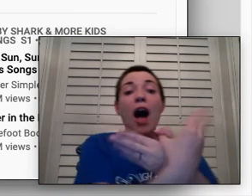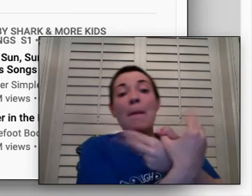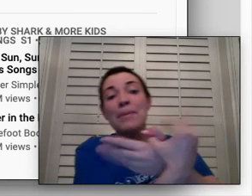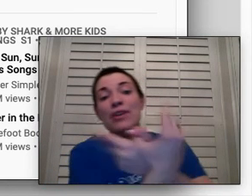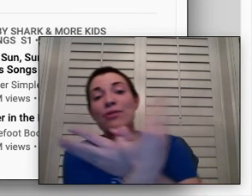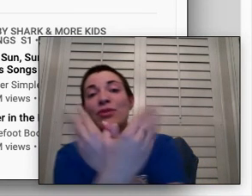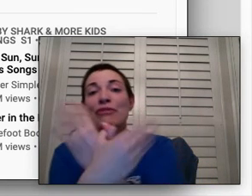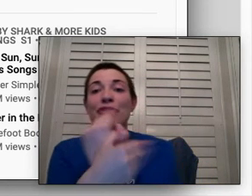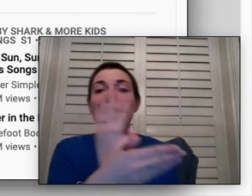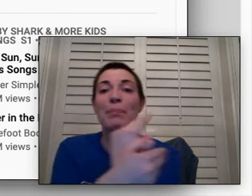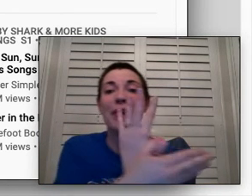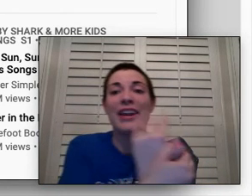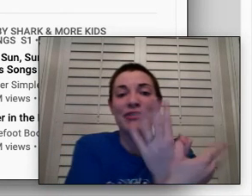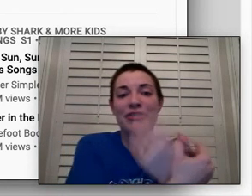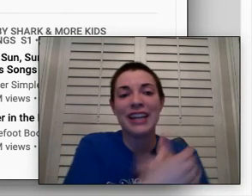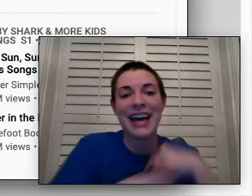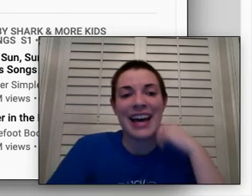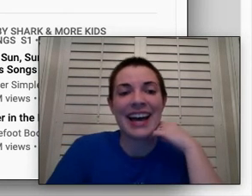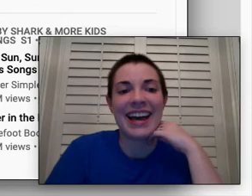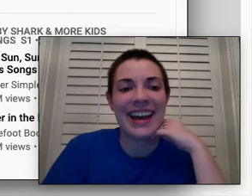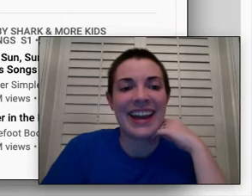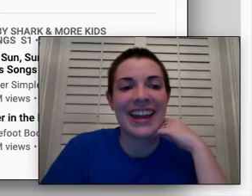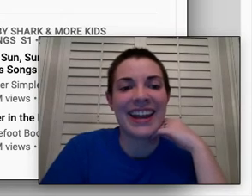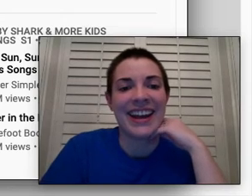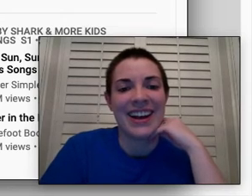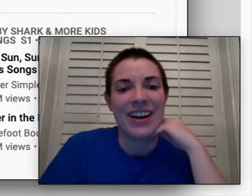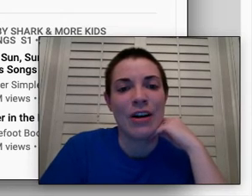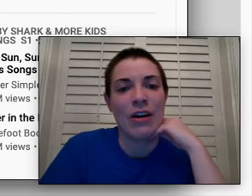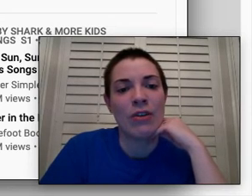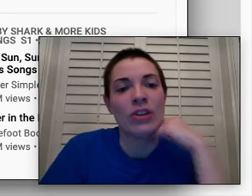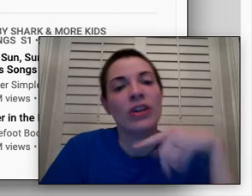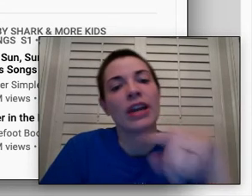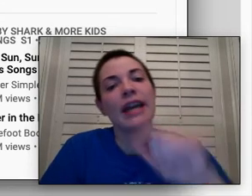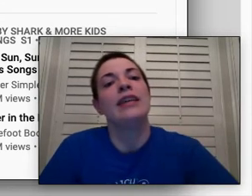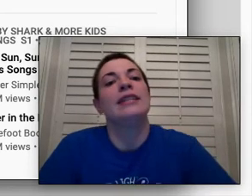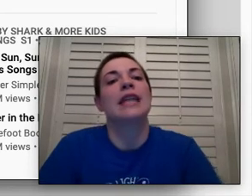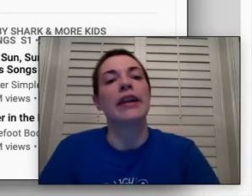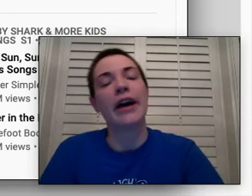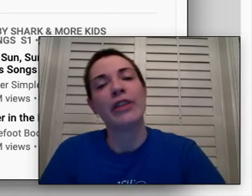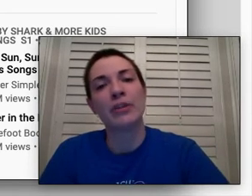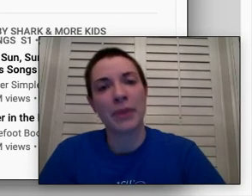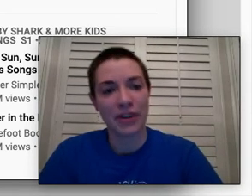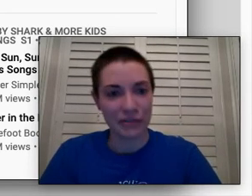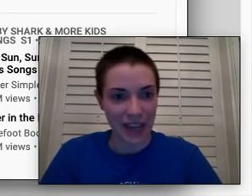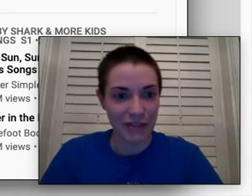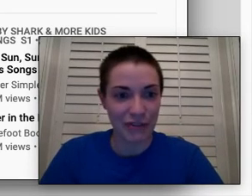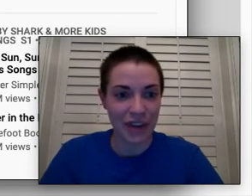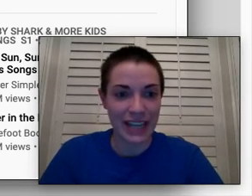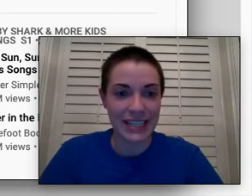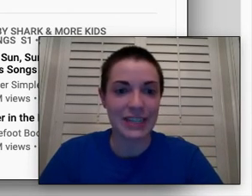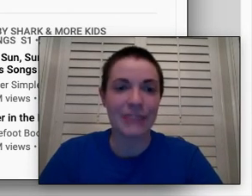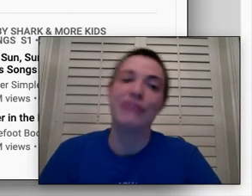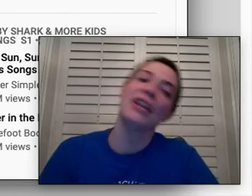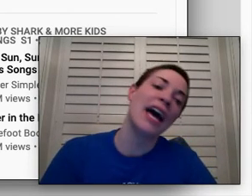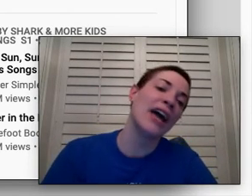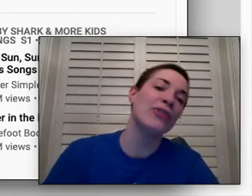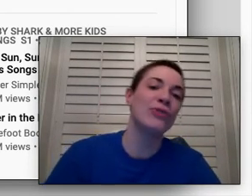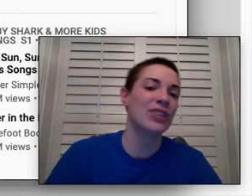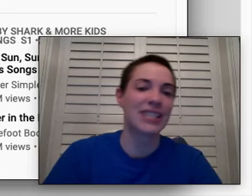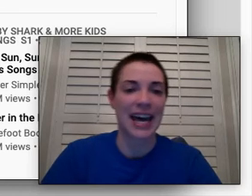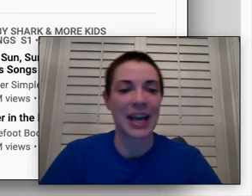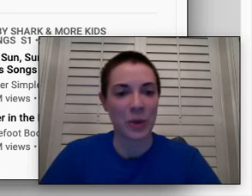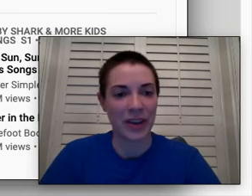a beautiful butterfly. Oh, look, and he's got other butterfly friends to fly